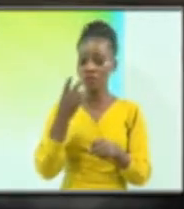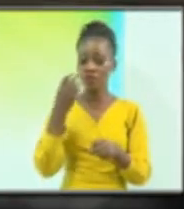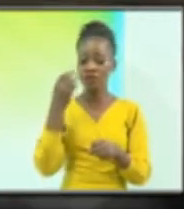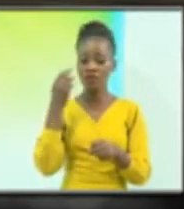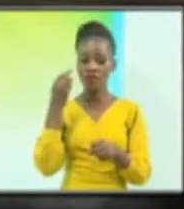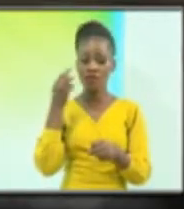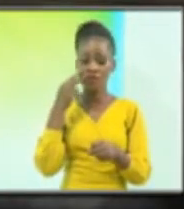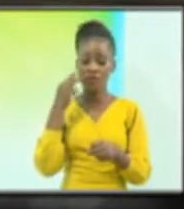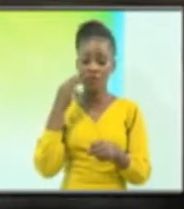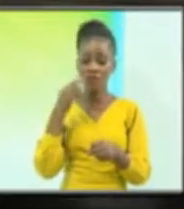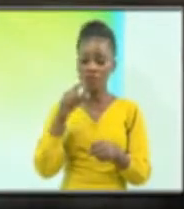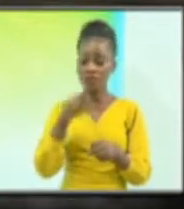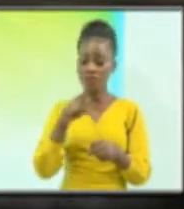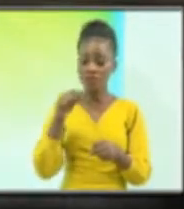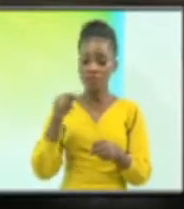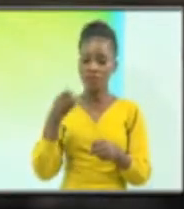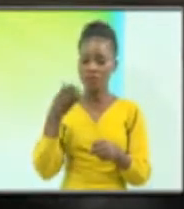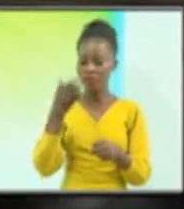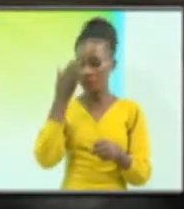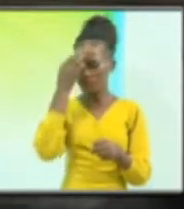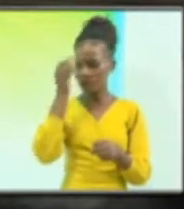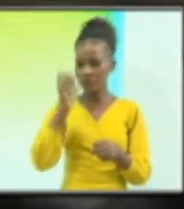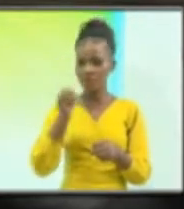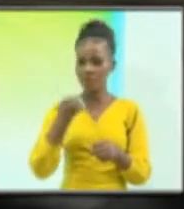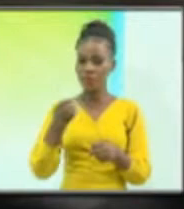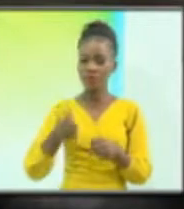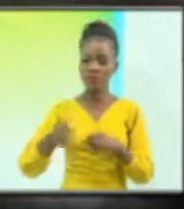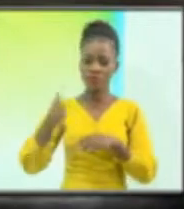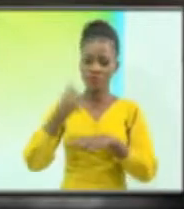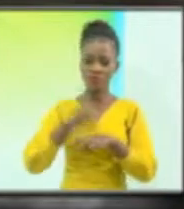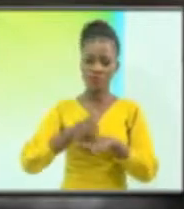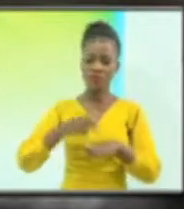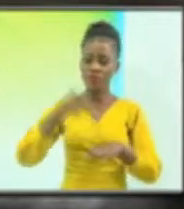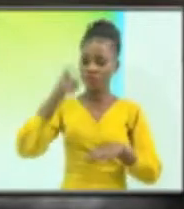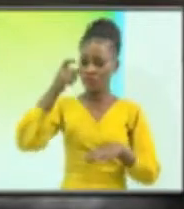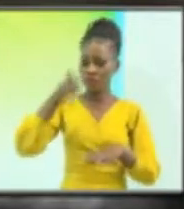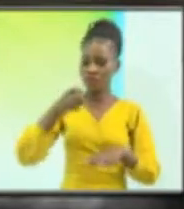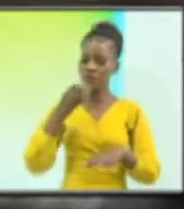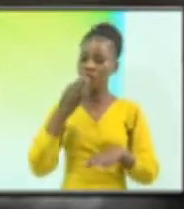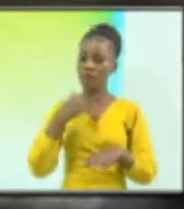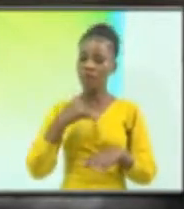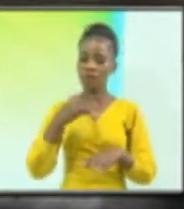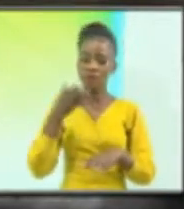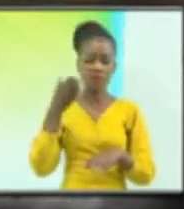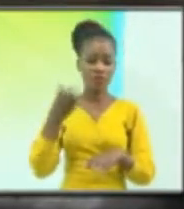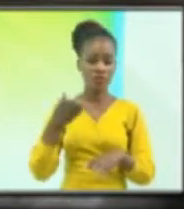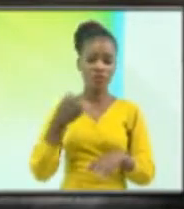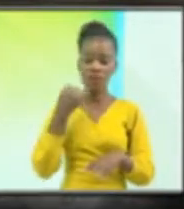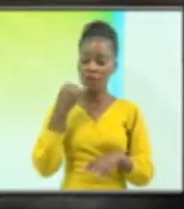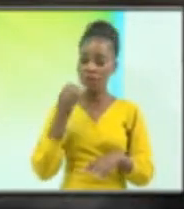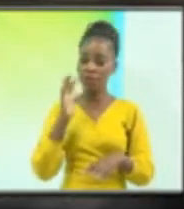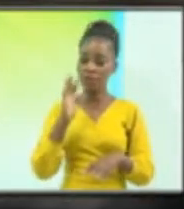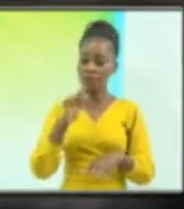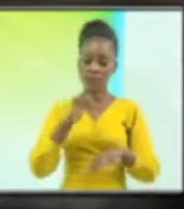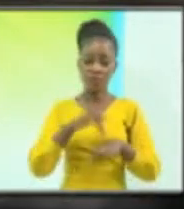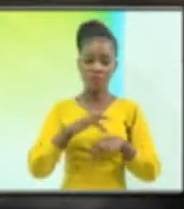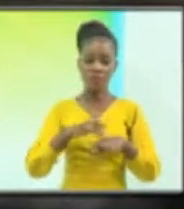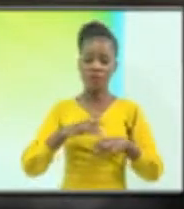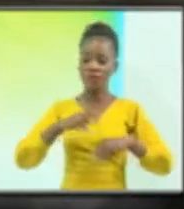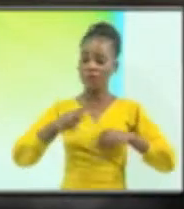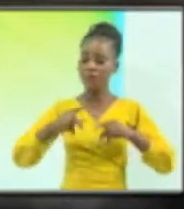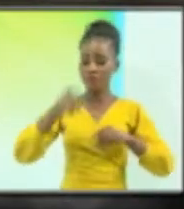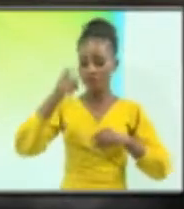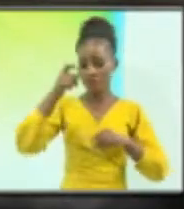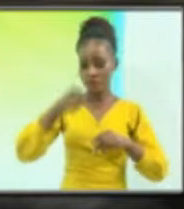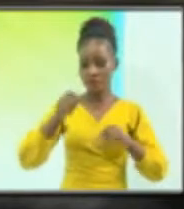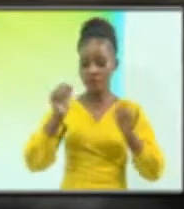for a broker. I really don't have control over such a person. I want you to tell me that somebody